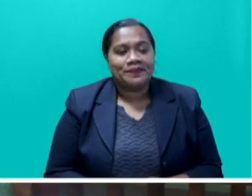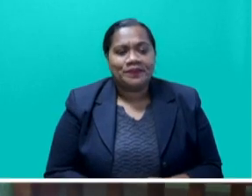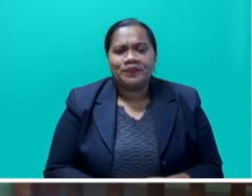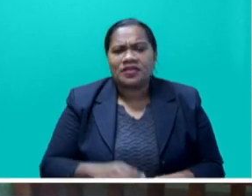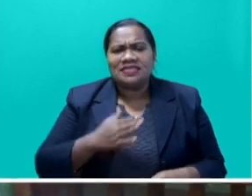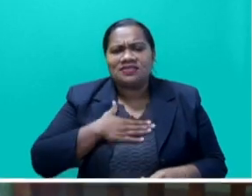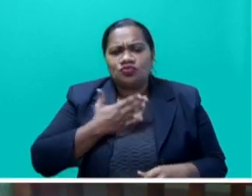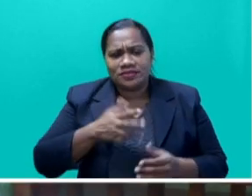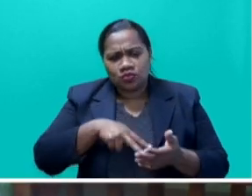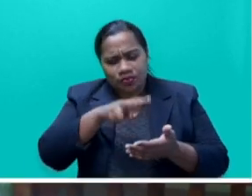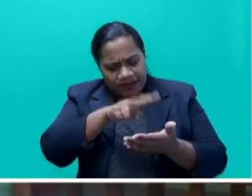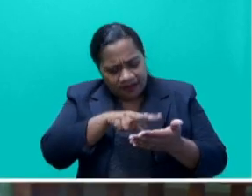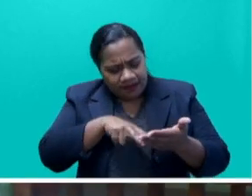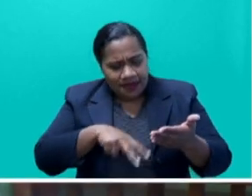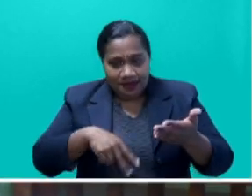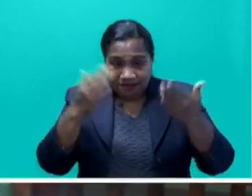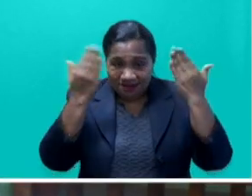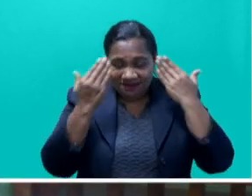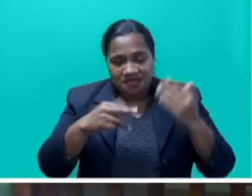Mr. Speaker, sir.